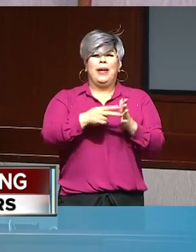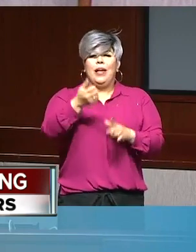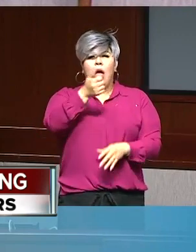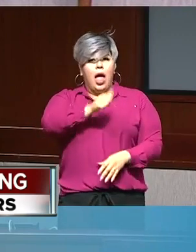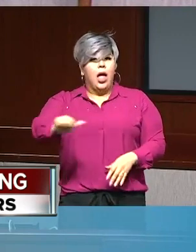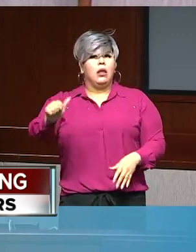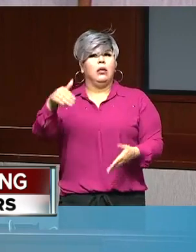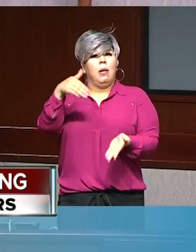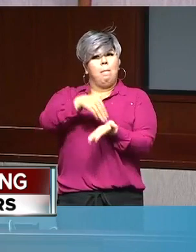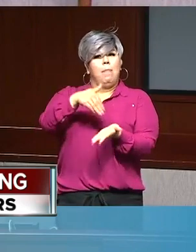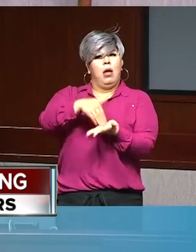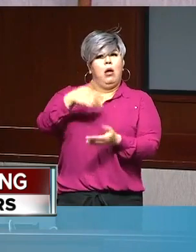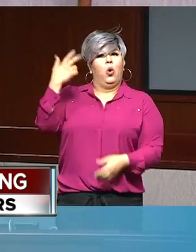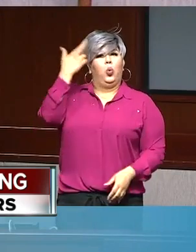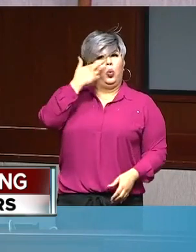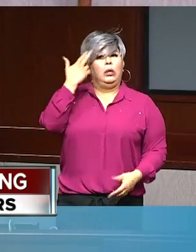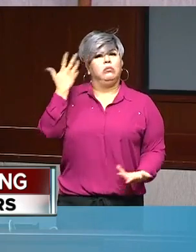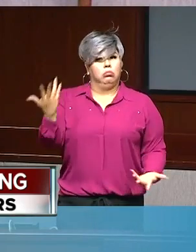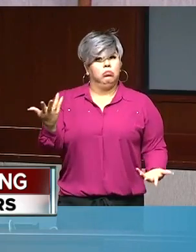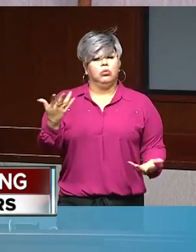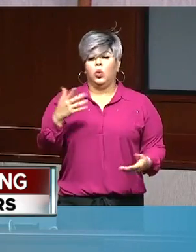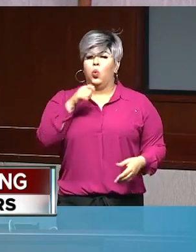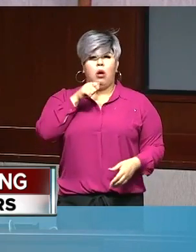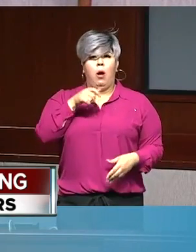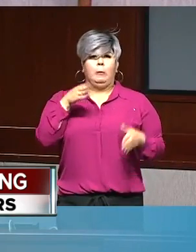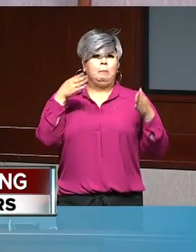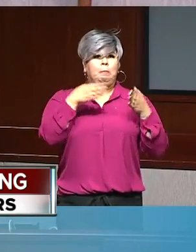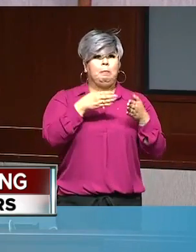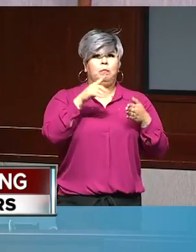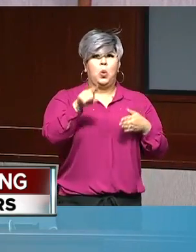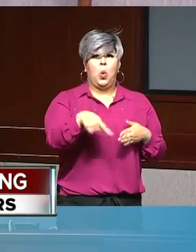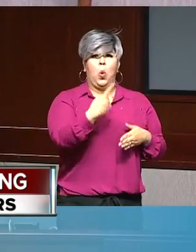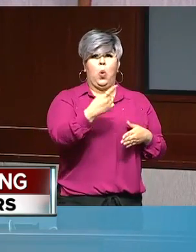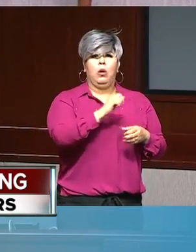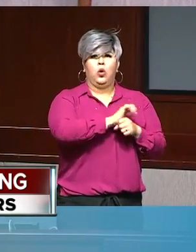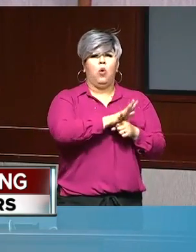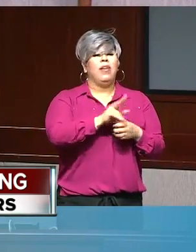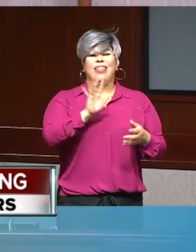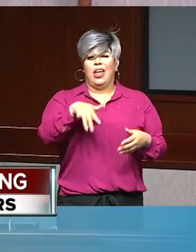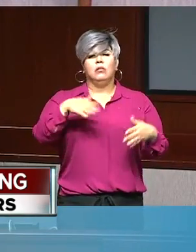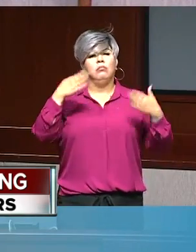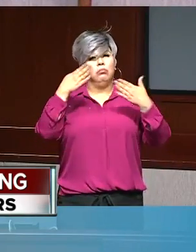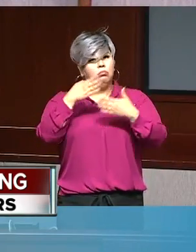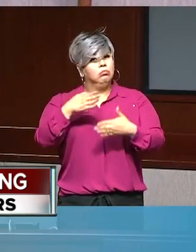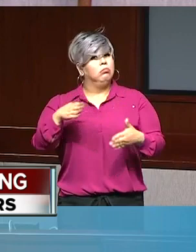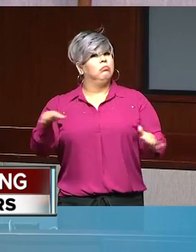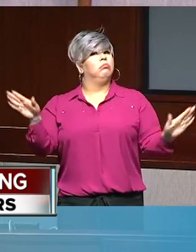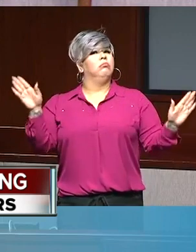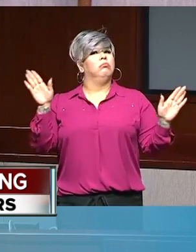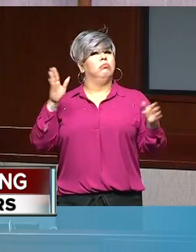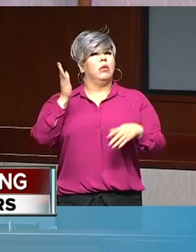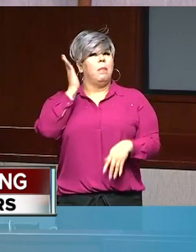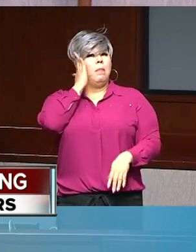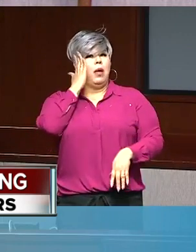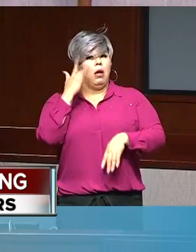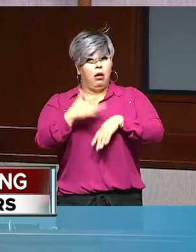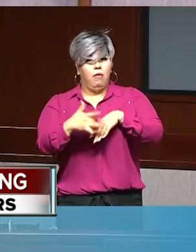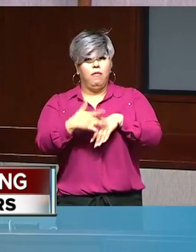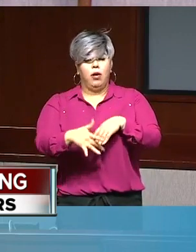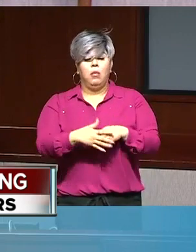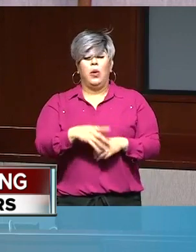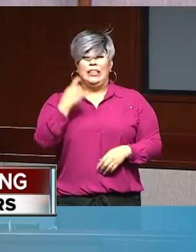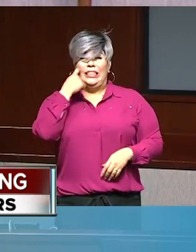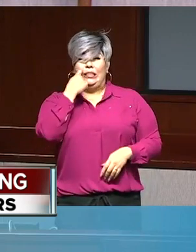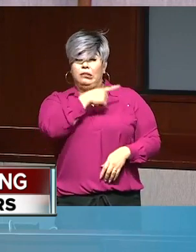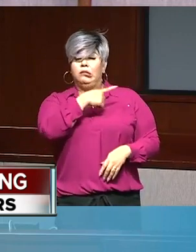that bed as needed. So it's not specific when we're talking about the number of available. When we're talking on the modeling chart that